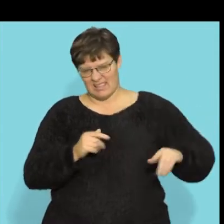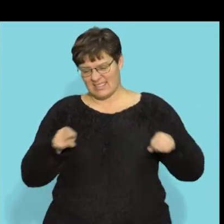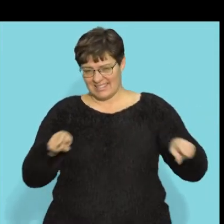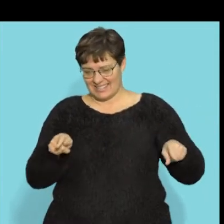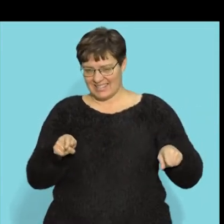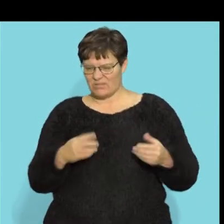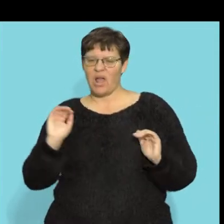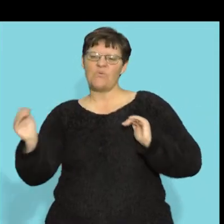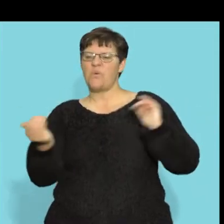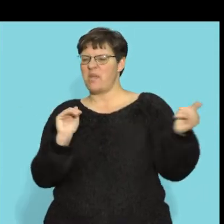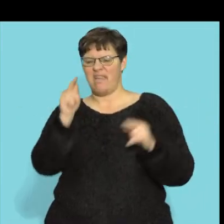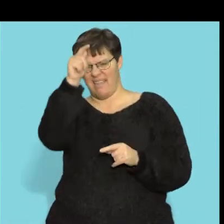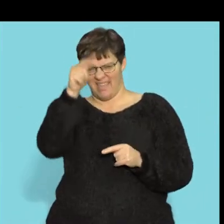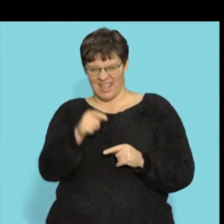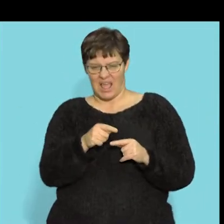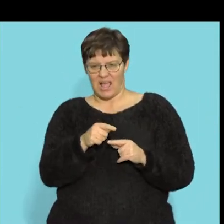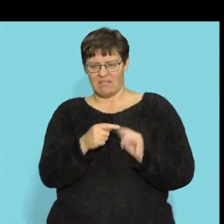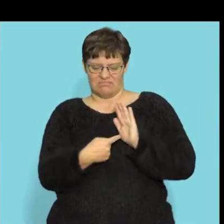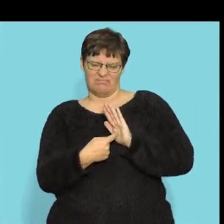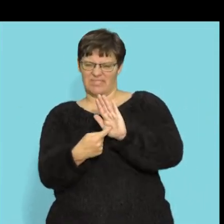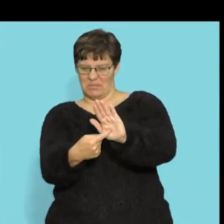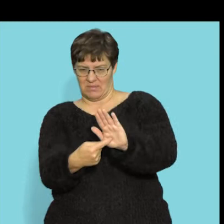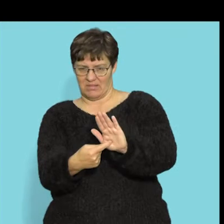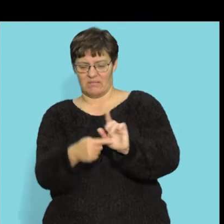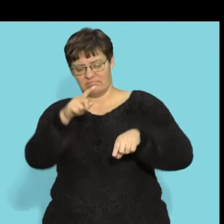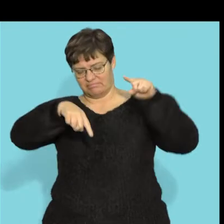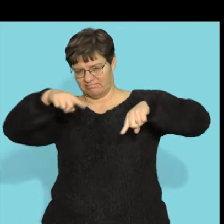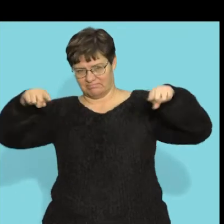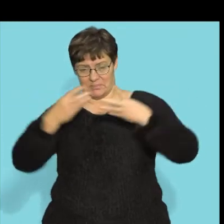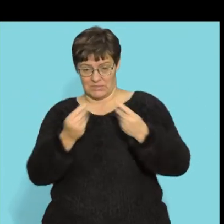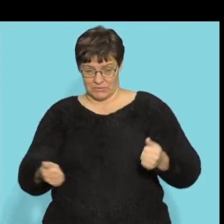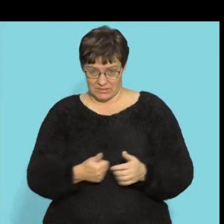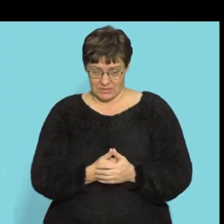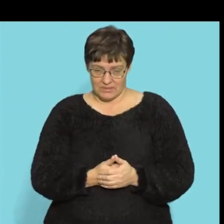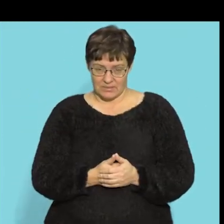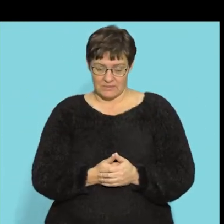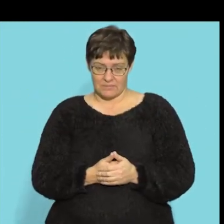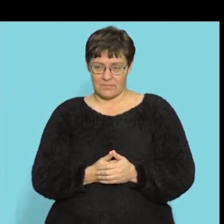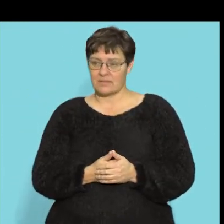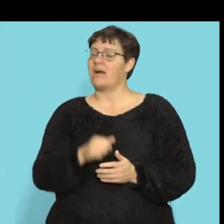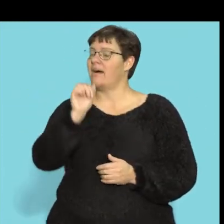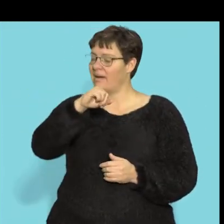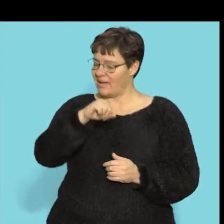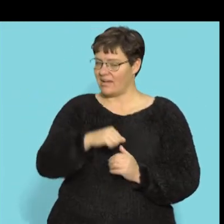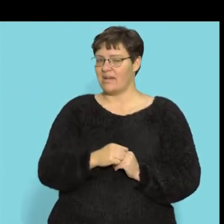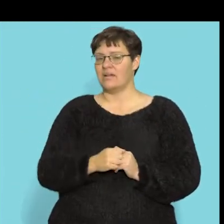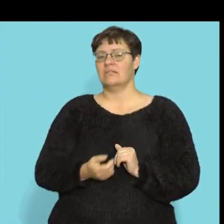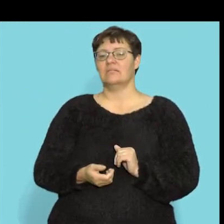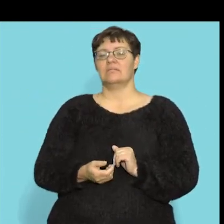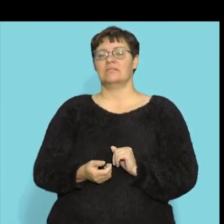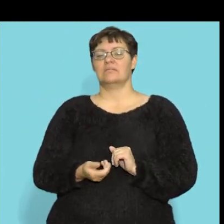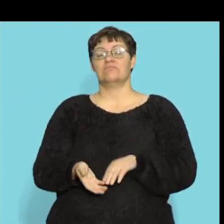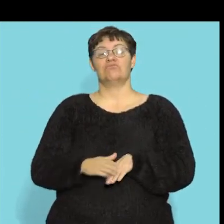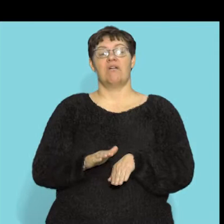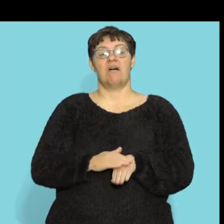within, the different types of material. So it says to us, yes, the flow of charge within a